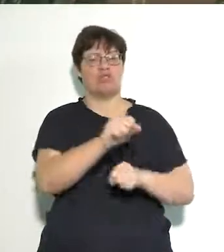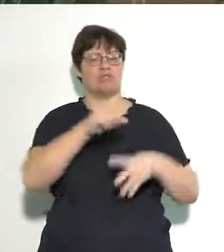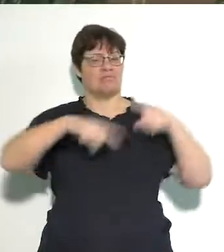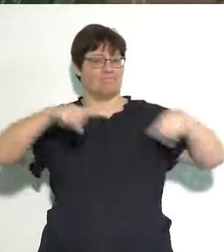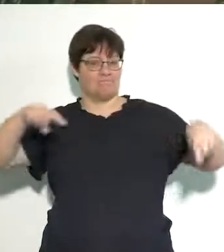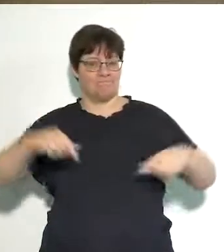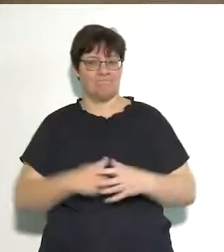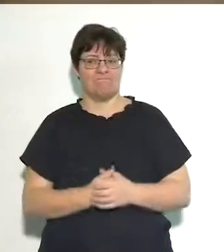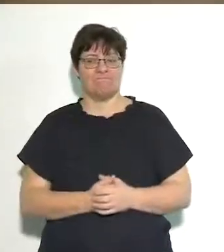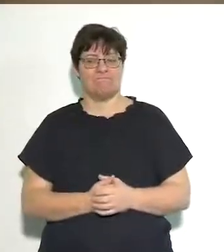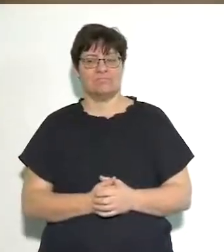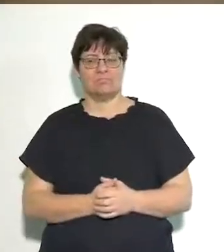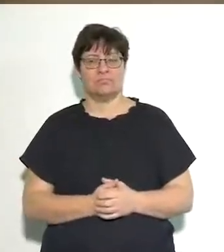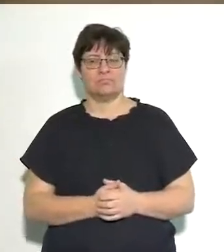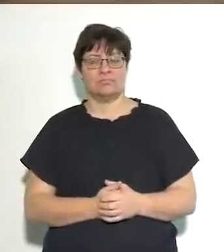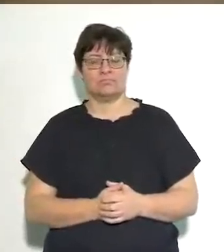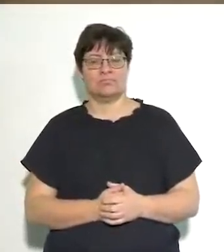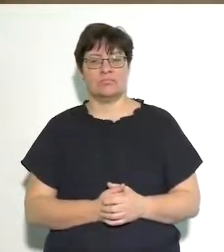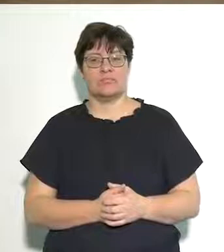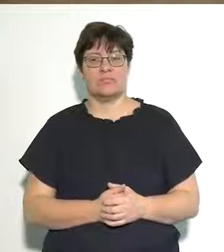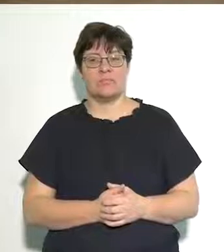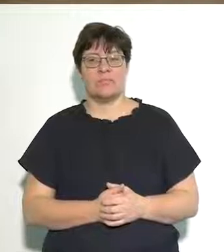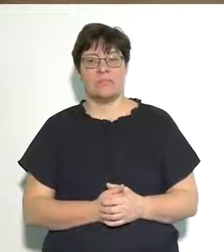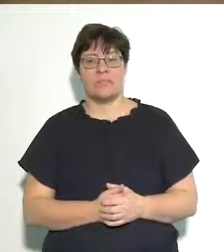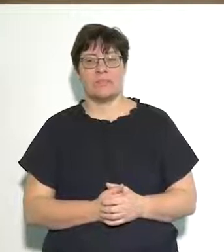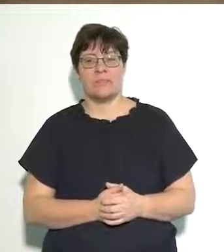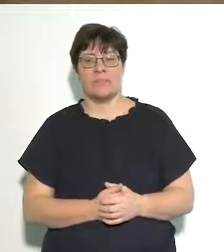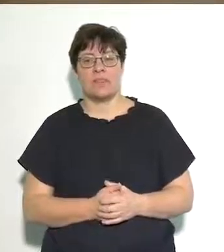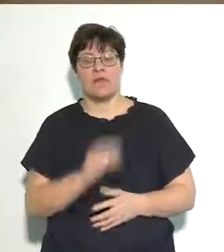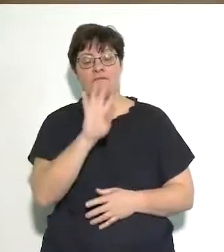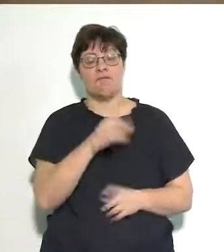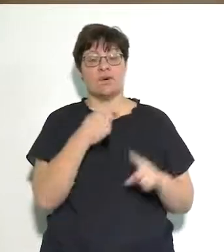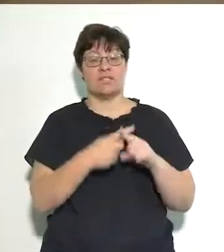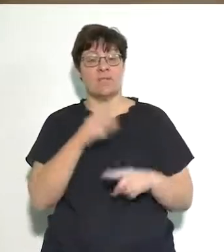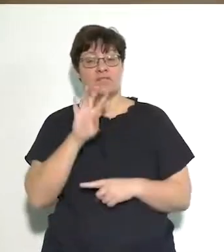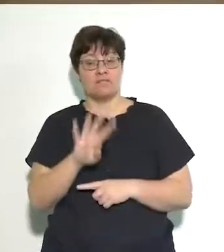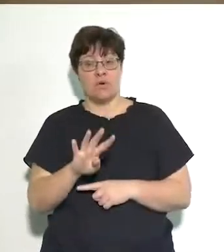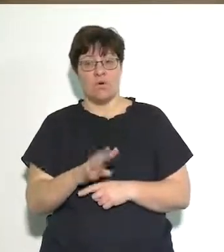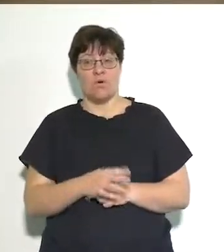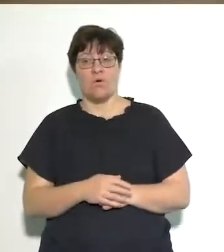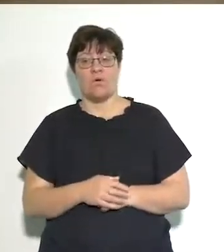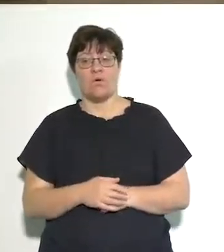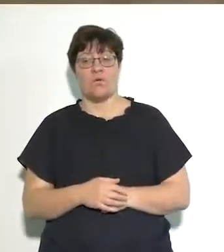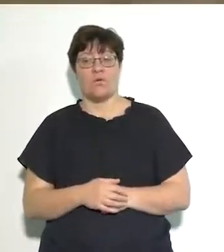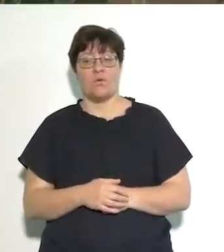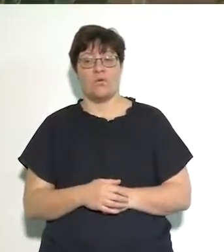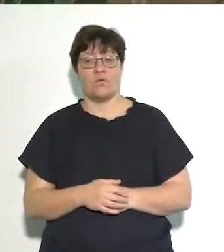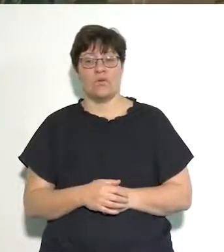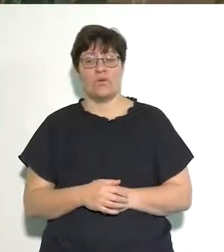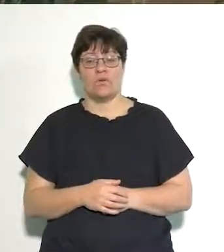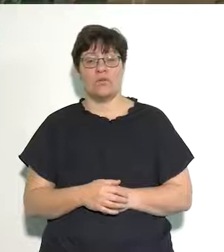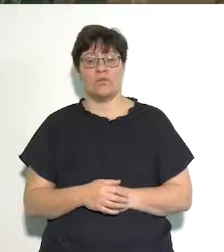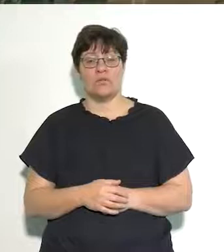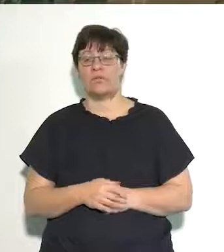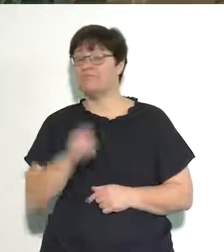strategies. In the middle, I always like showing the times table that the